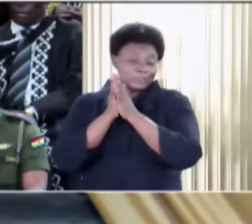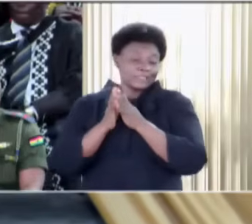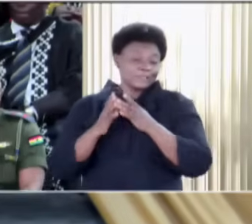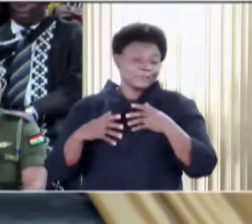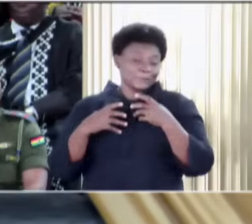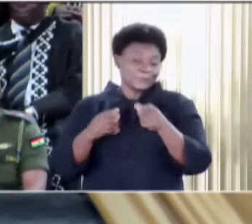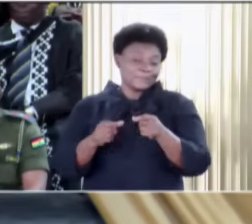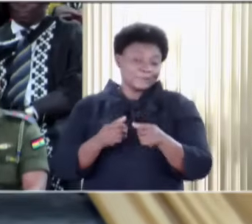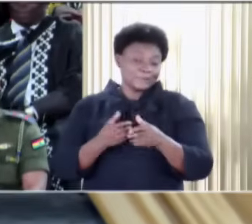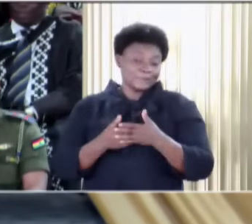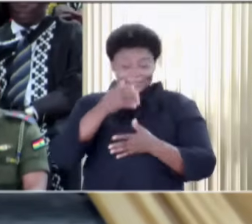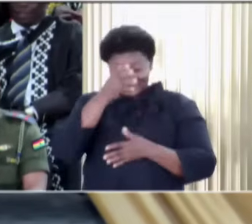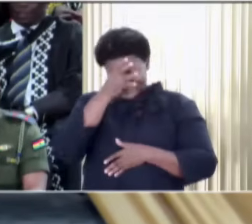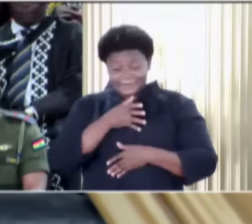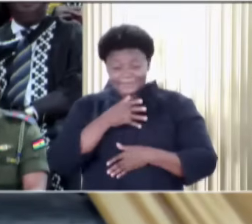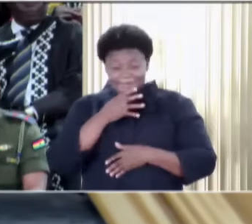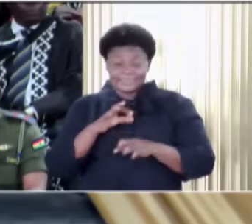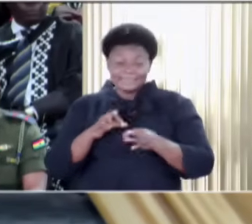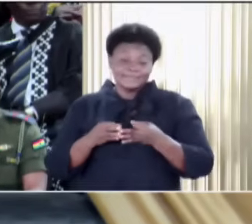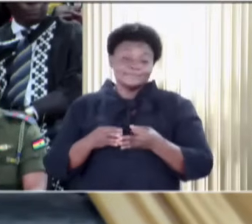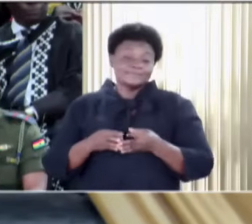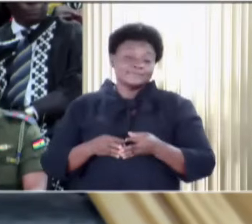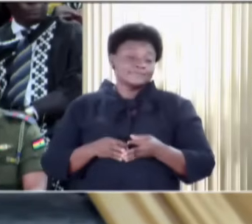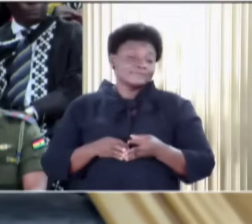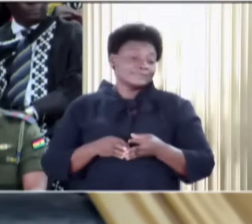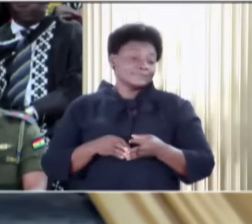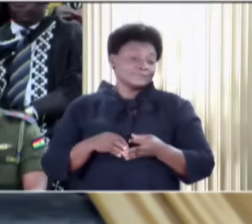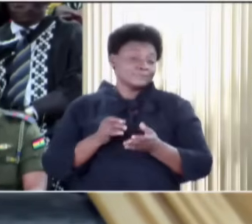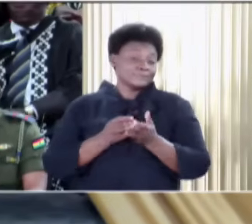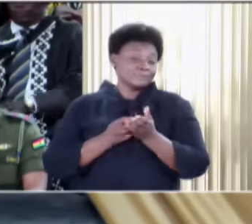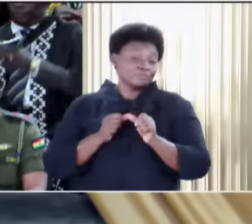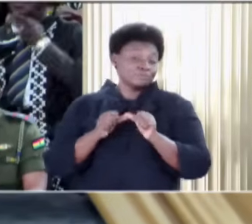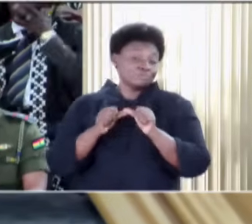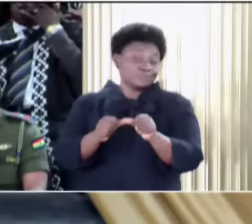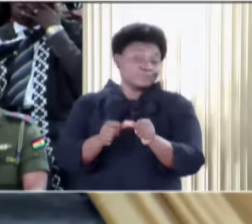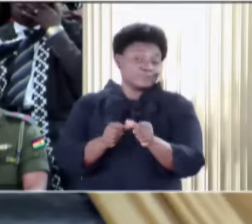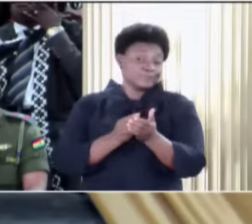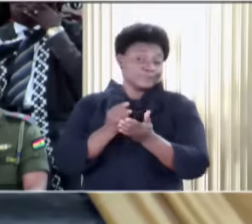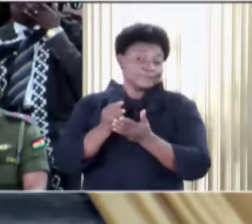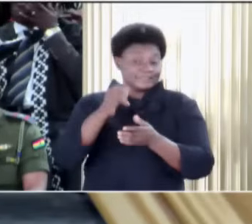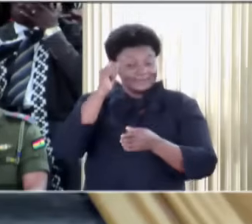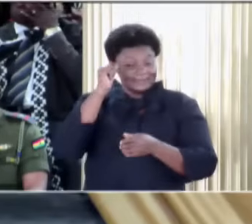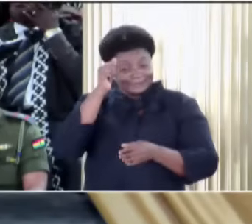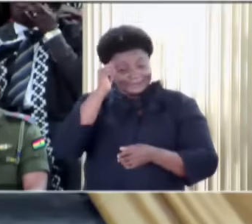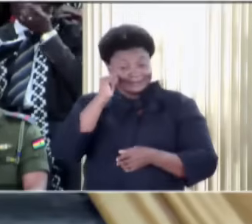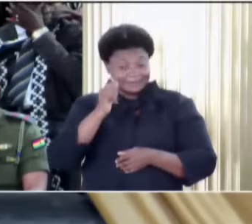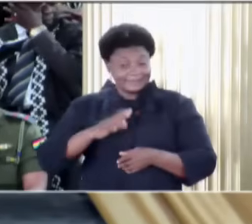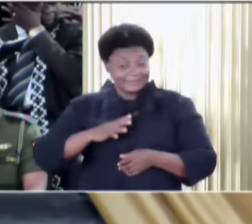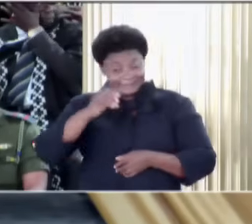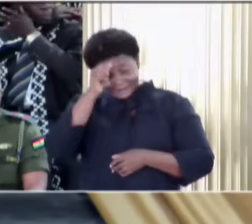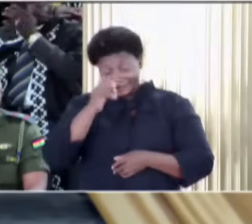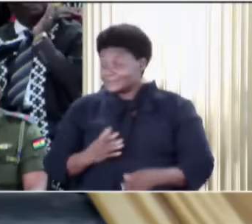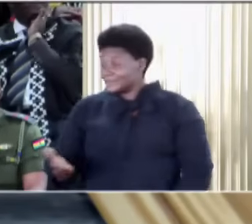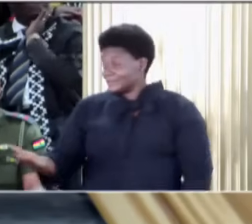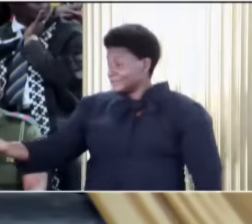diverse endeavors as they proceed with integrity. Ladies and gentlemen, Gota Dance.